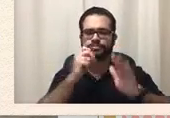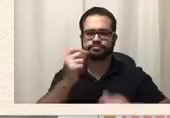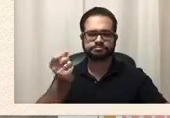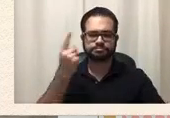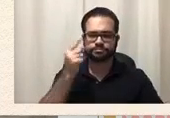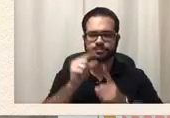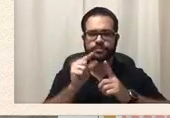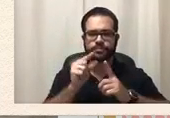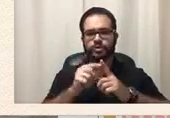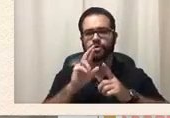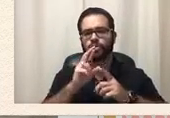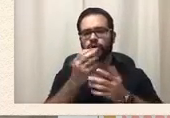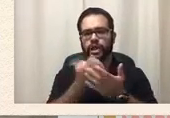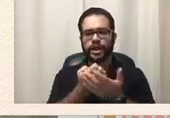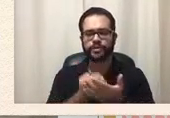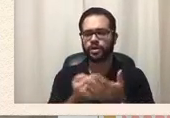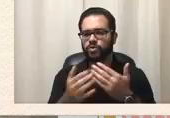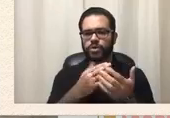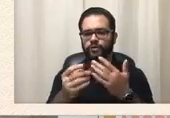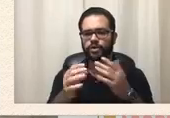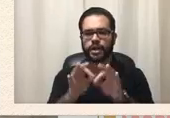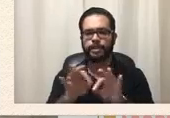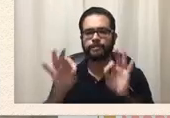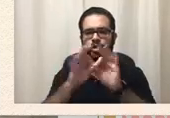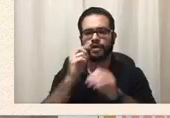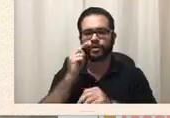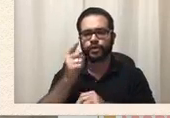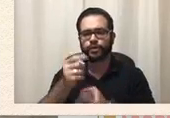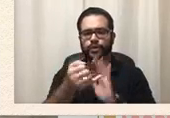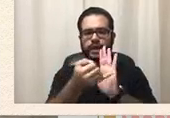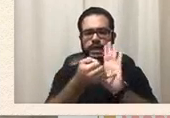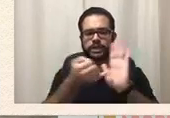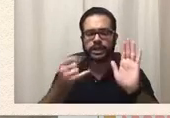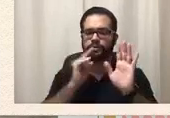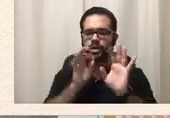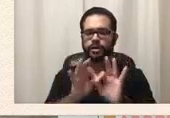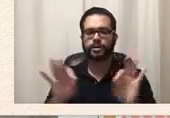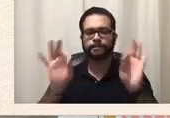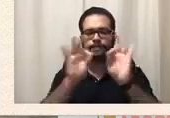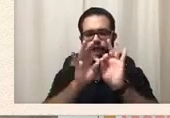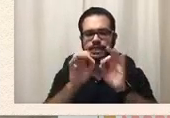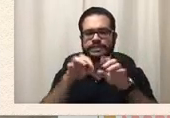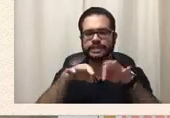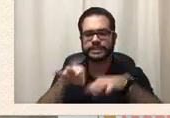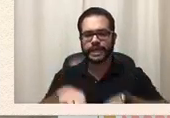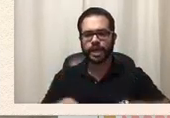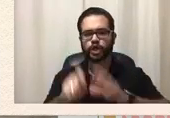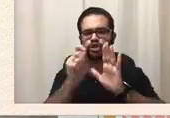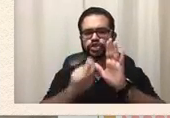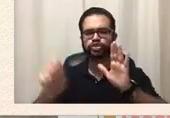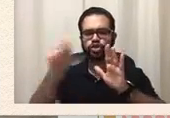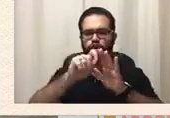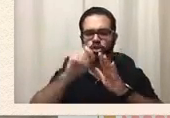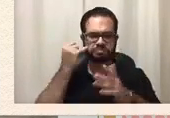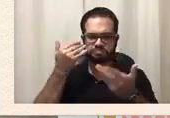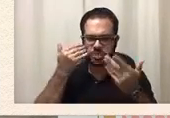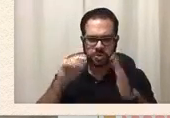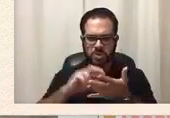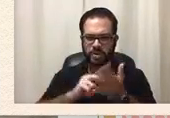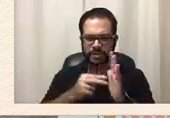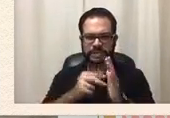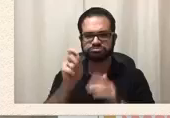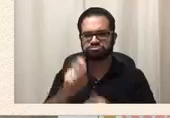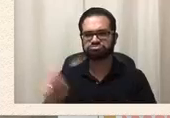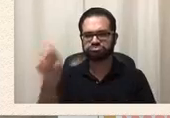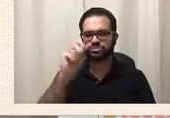to you, underline key details, circle things that you're unsure about. You can put in different graphic